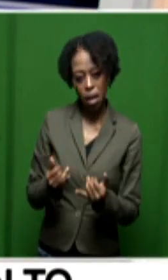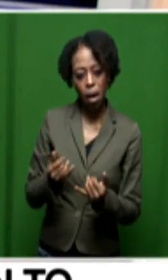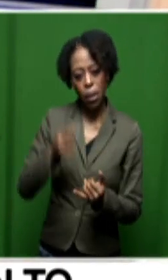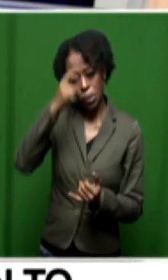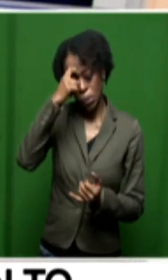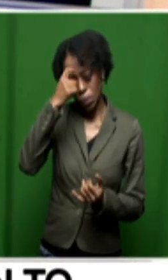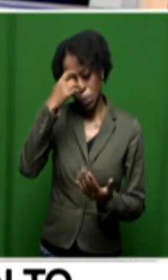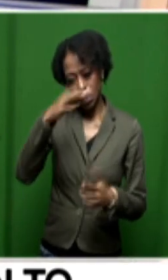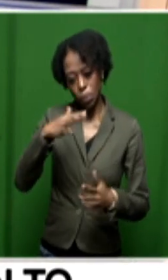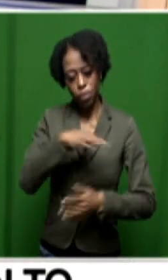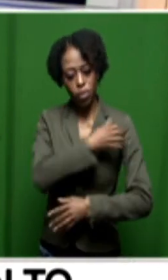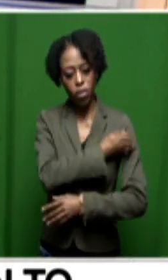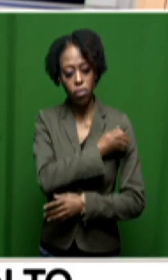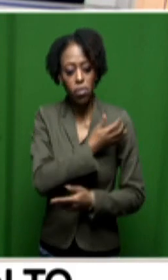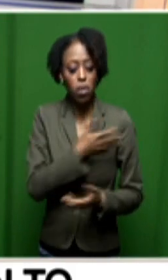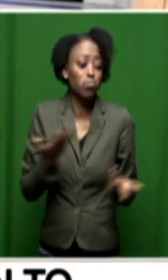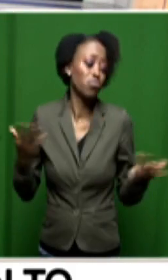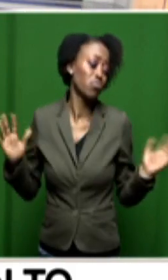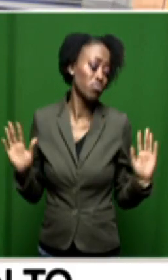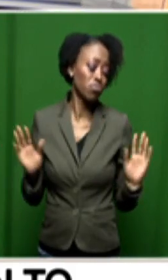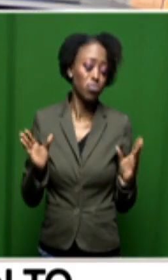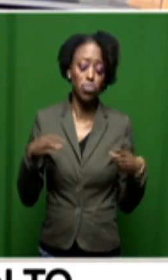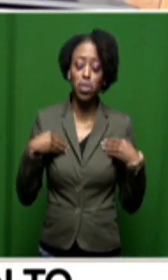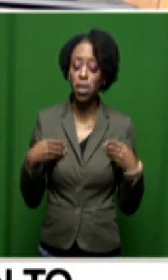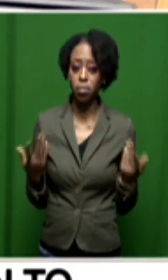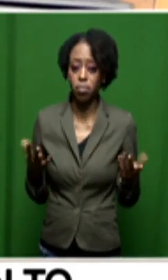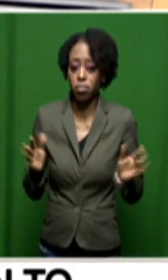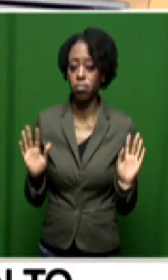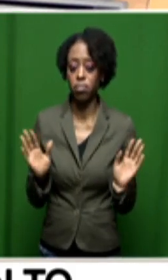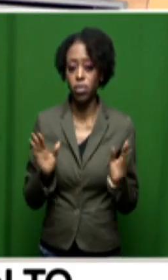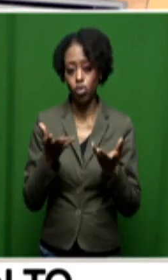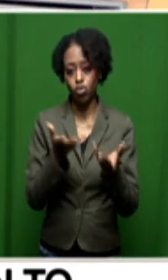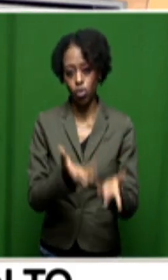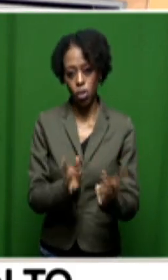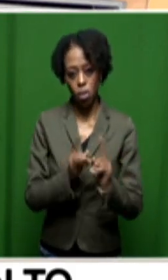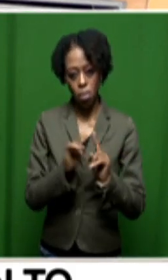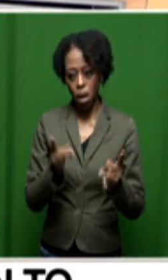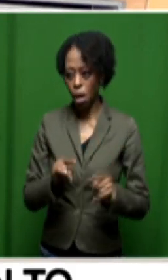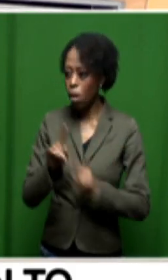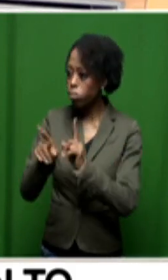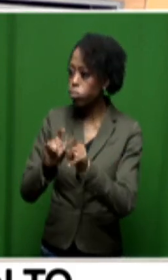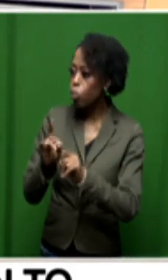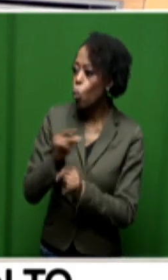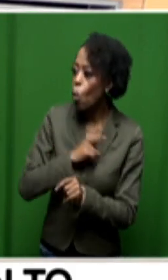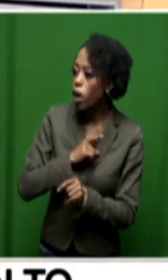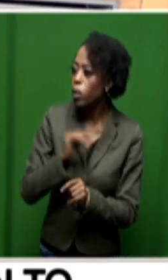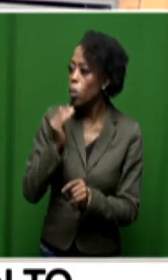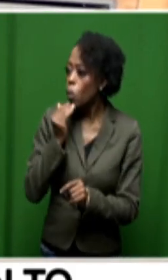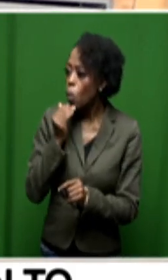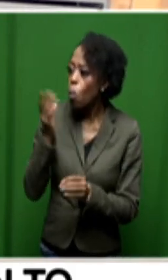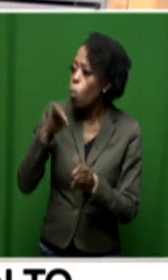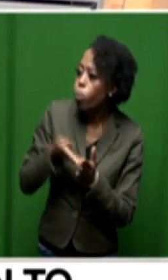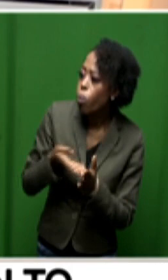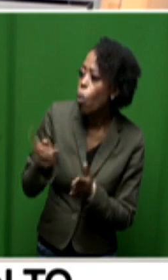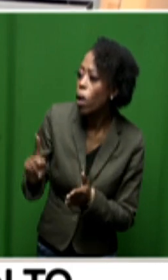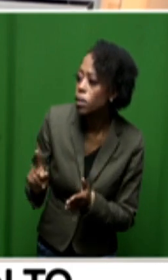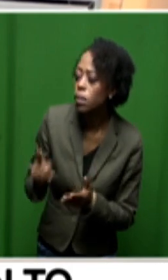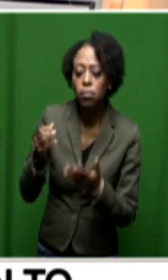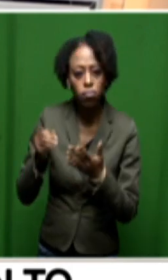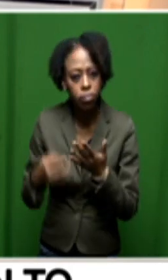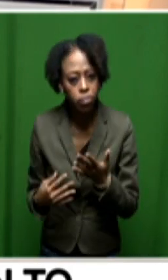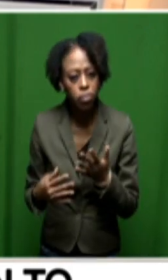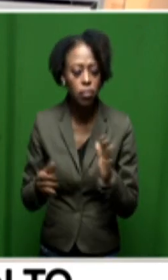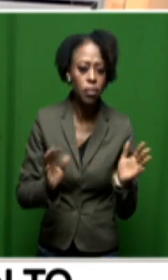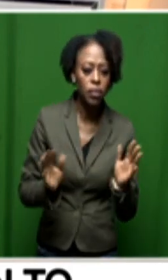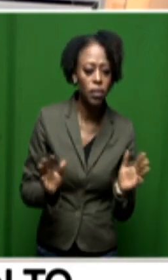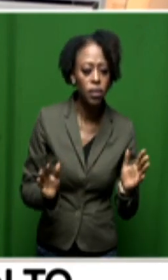on vaccinations. Before, we used to just have them done and say, well, that was the way it is. Now everybody's asking questions. It's like, hang on a second. You know, I think I